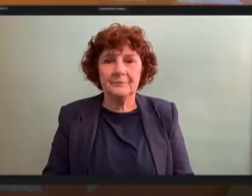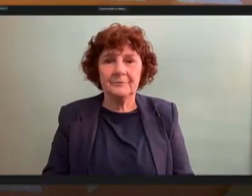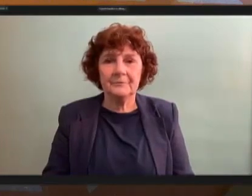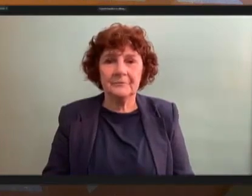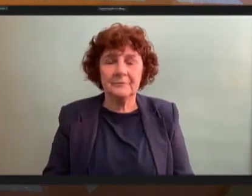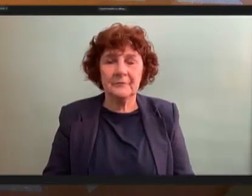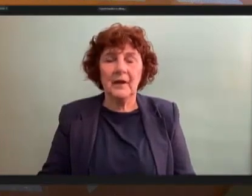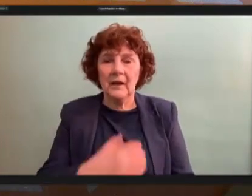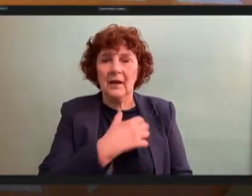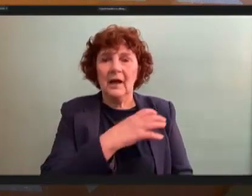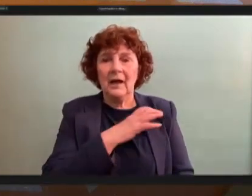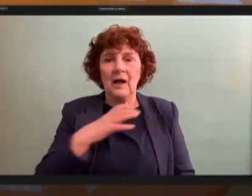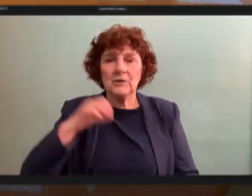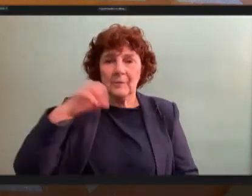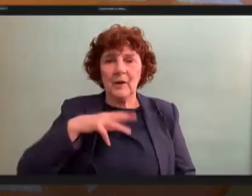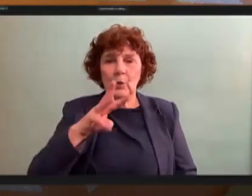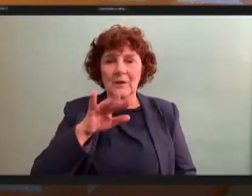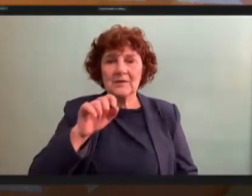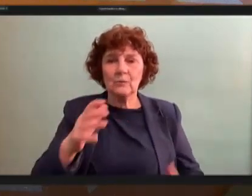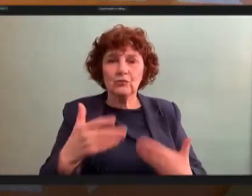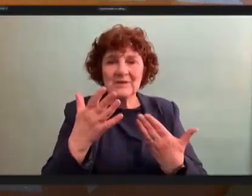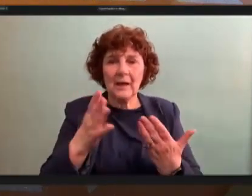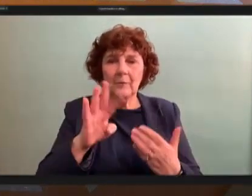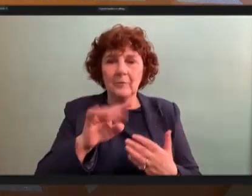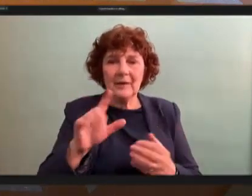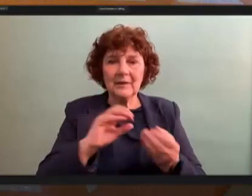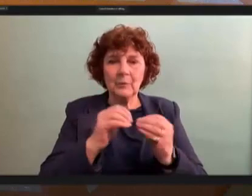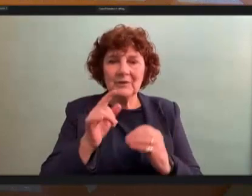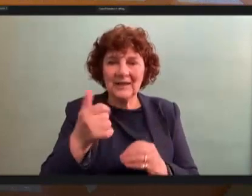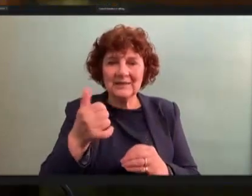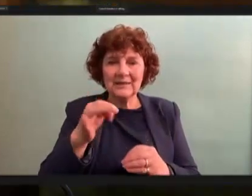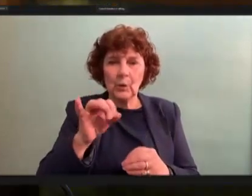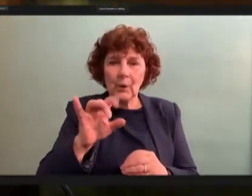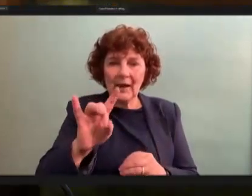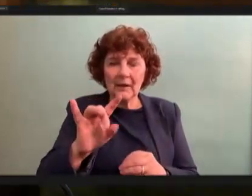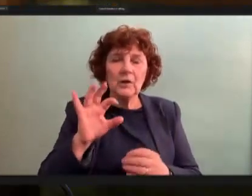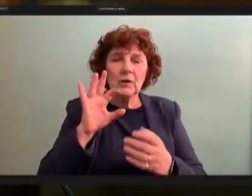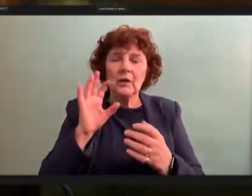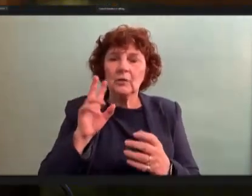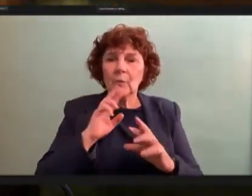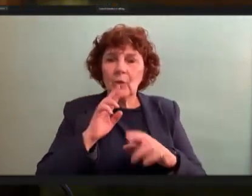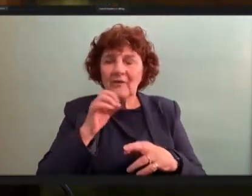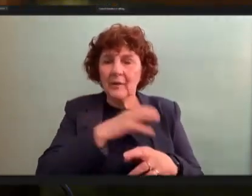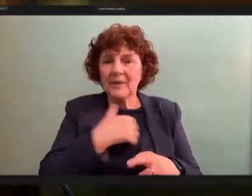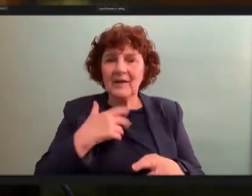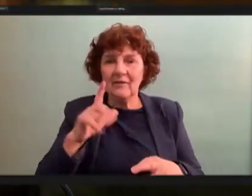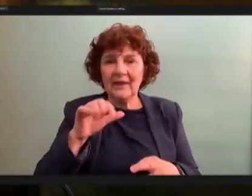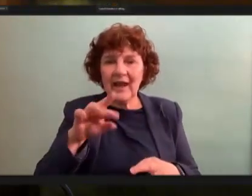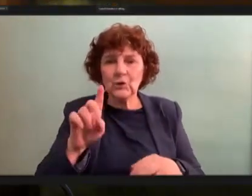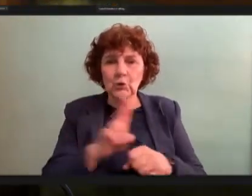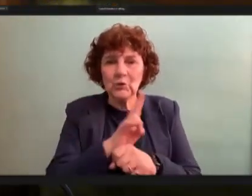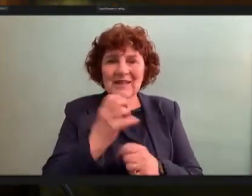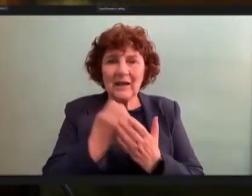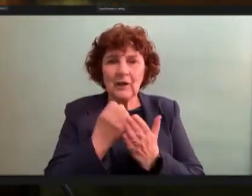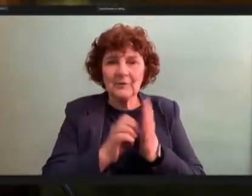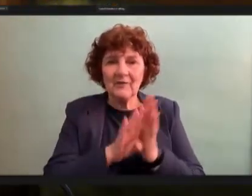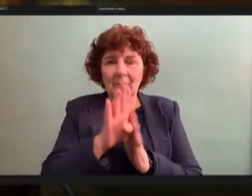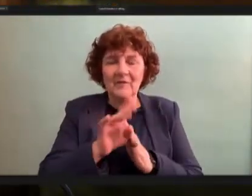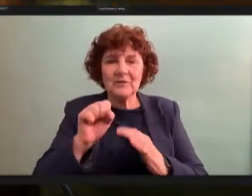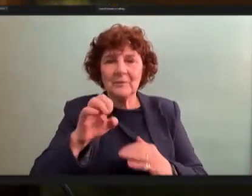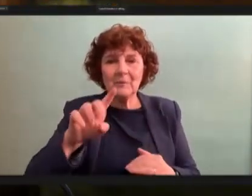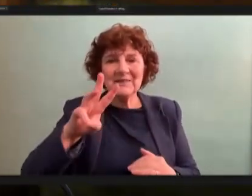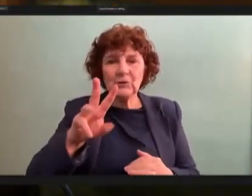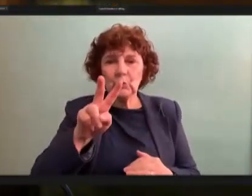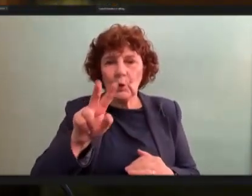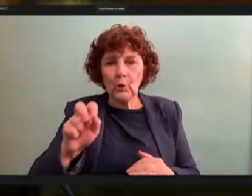Councilman Wilson presents Bill number 1908, reported at Committee on Land Use and Economic Development for September 6, 2023, with an affirmative